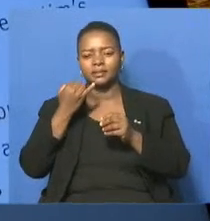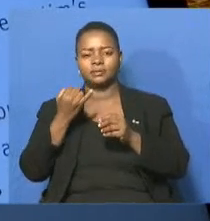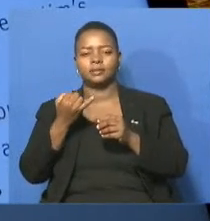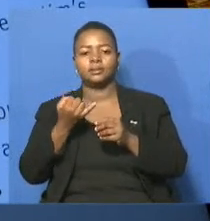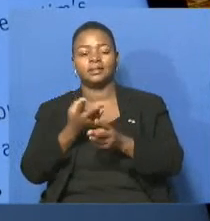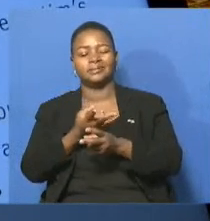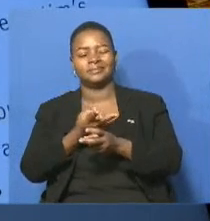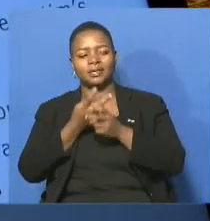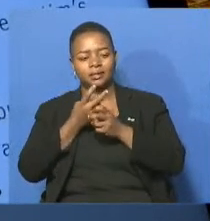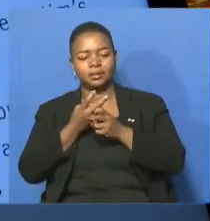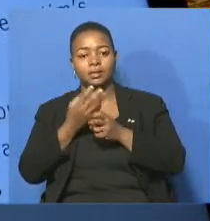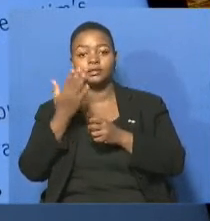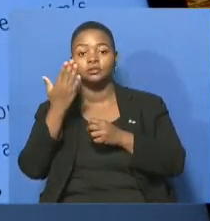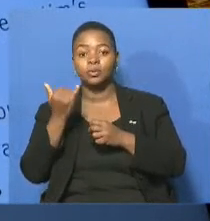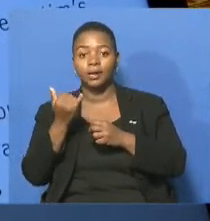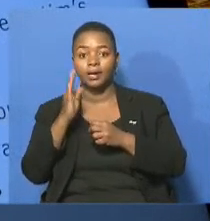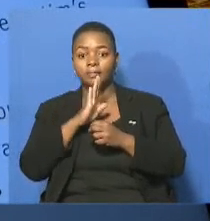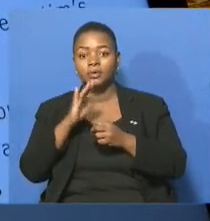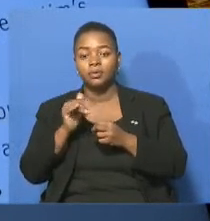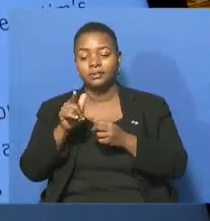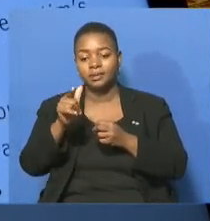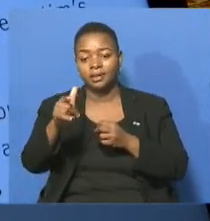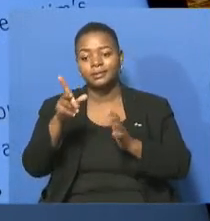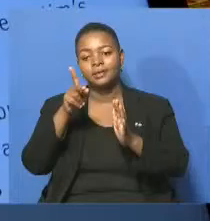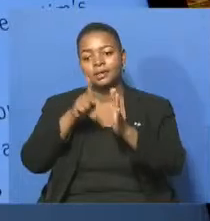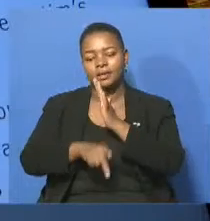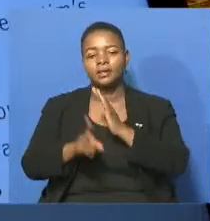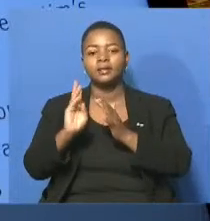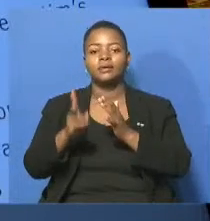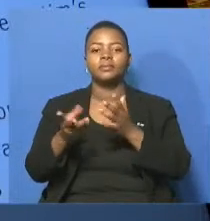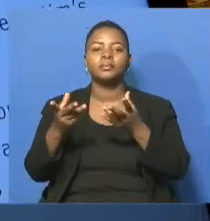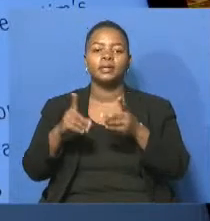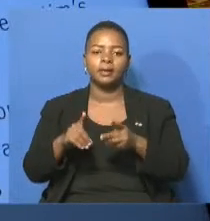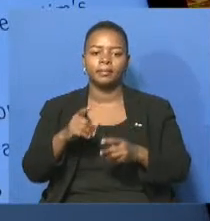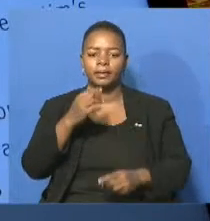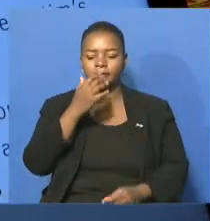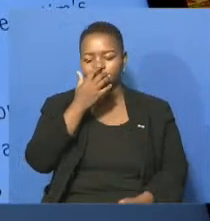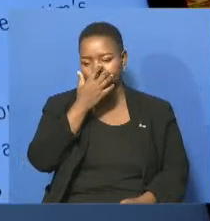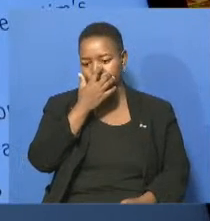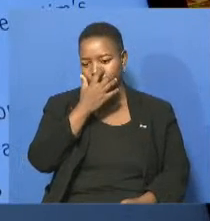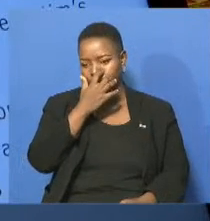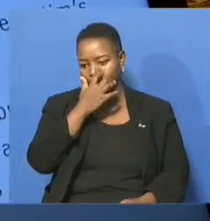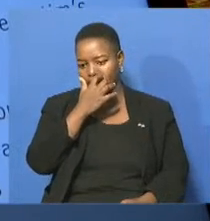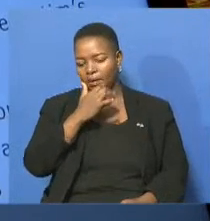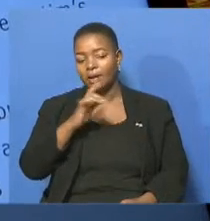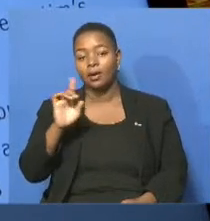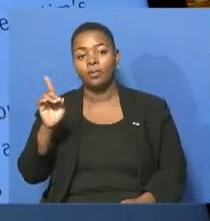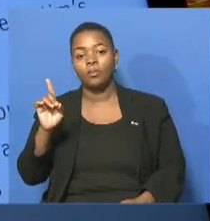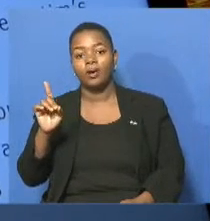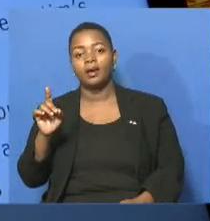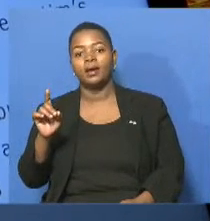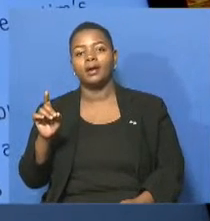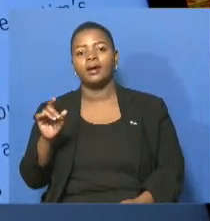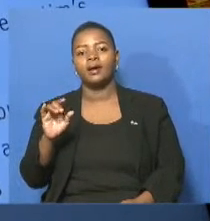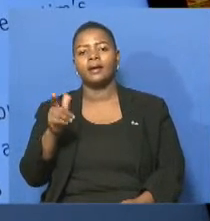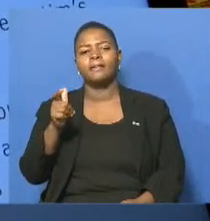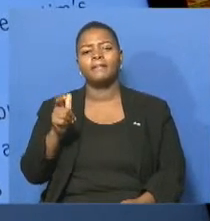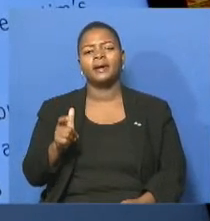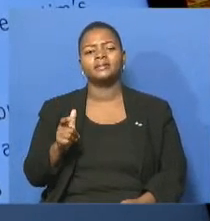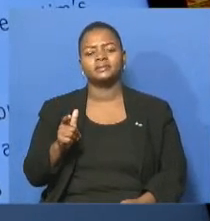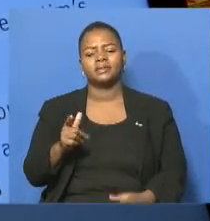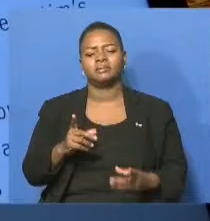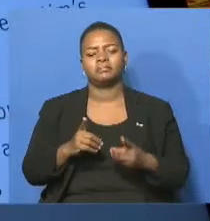the partners. And these are relationships where the partner is very jealous